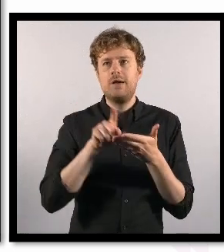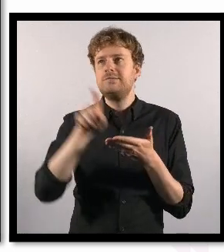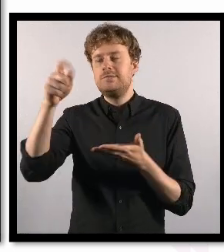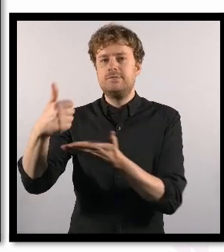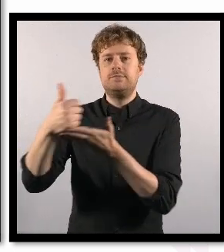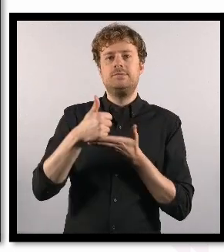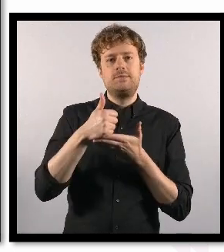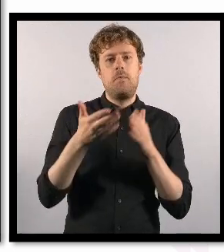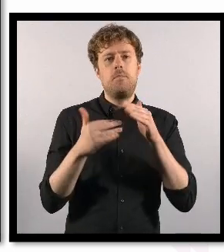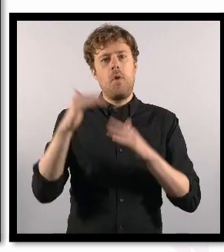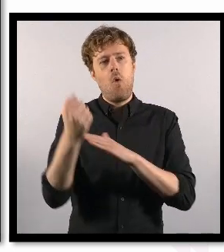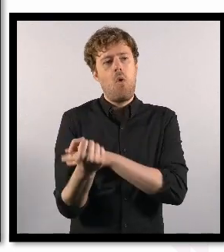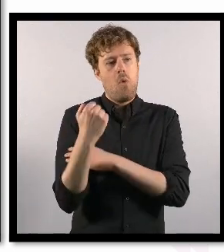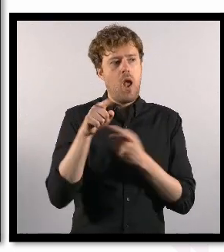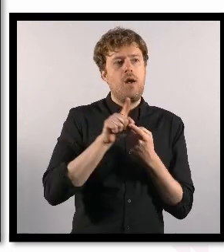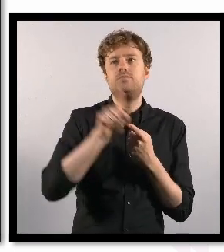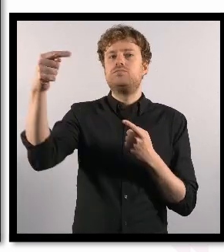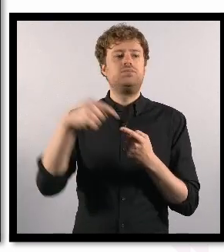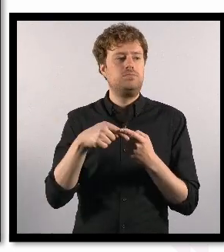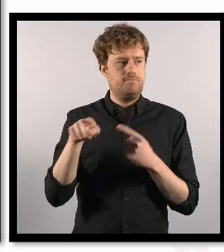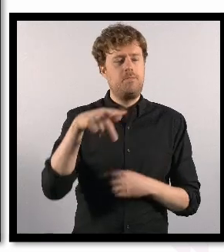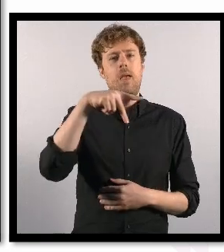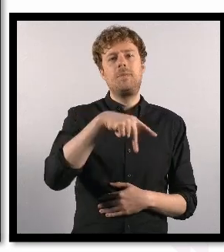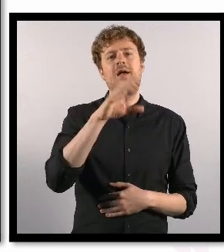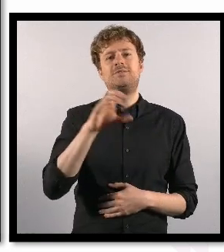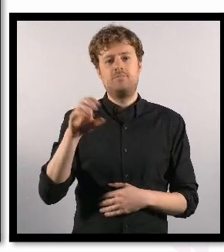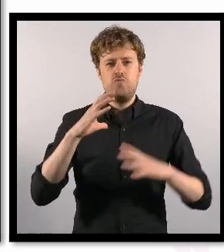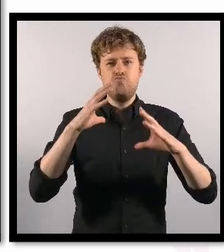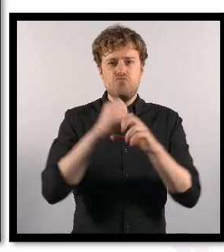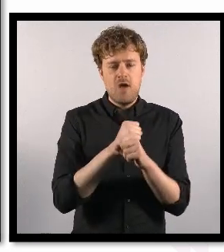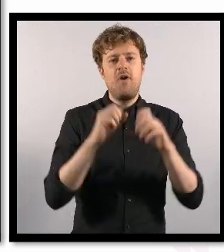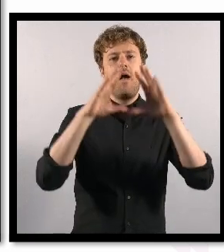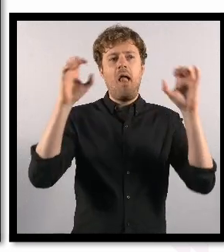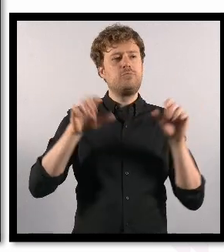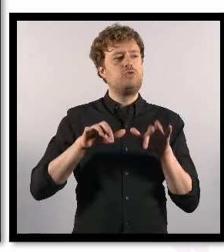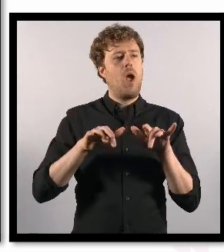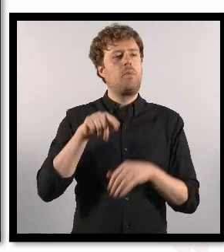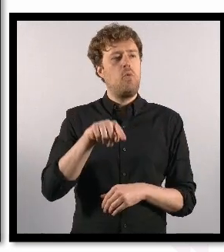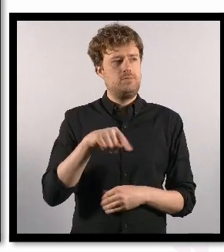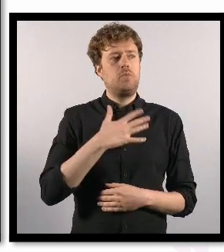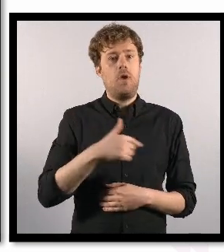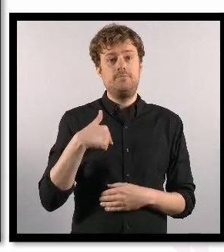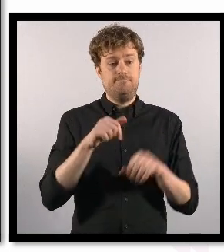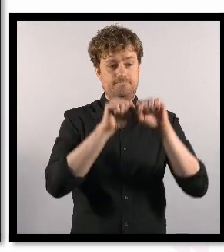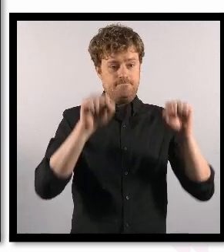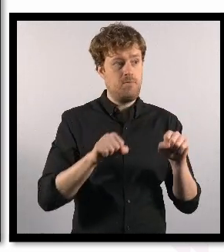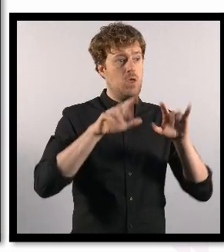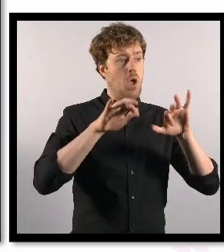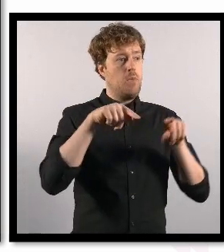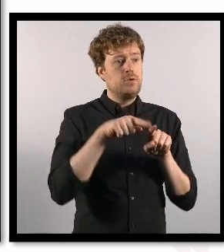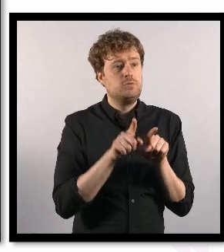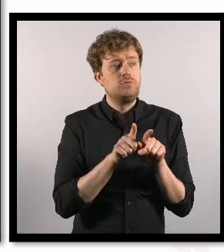these complex requests. These models run on servers we have especially created using Apple Silicon and offer